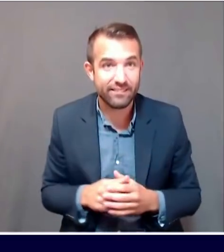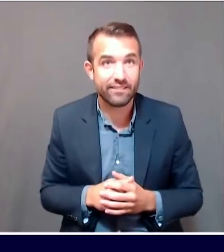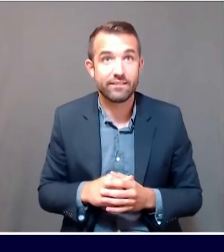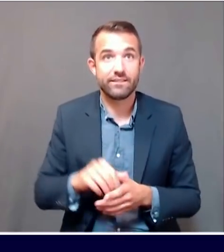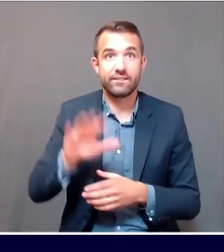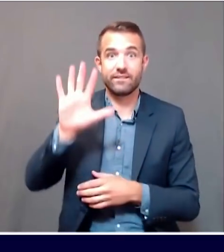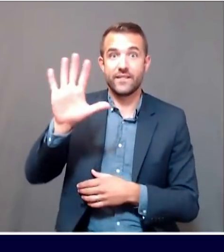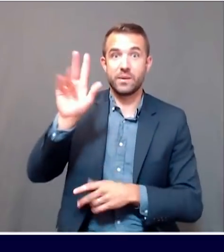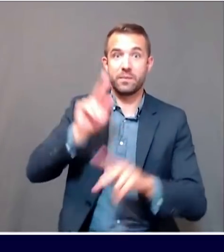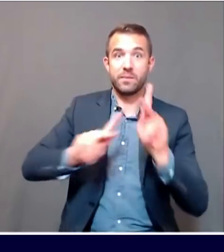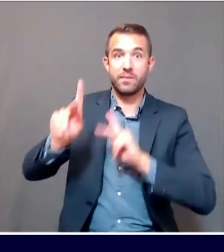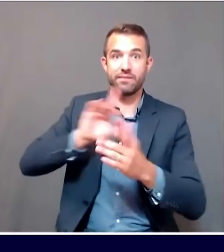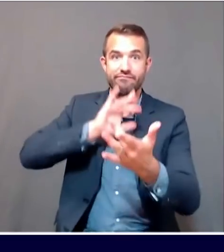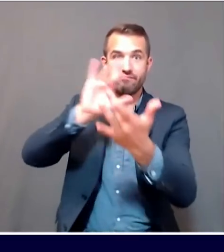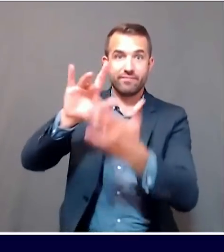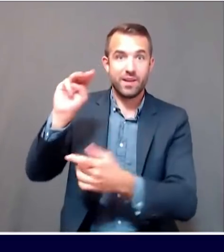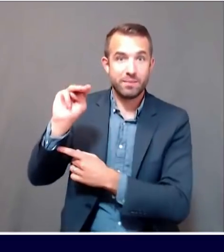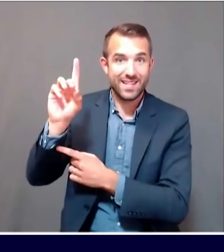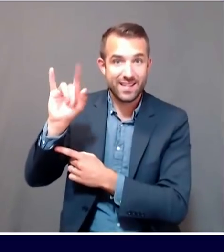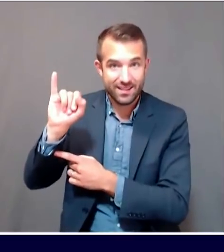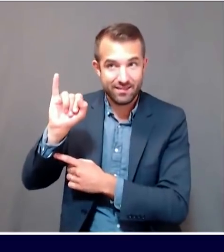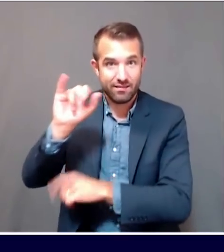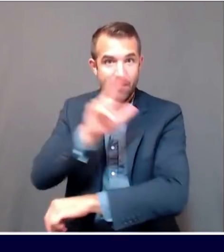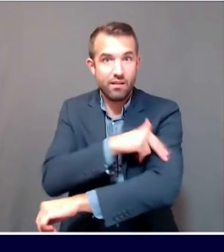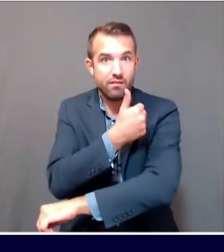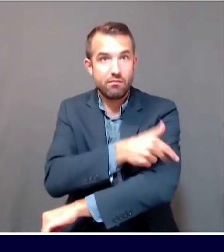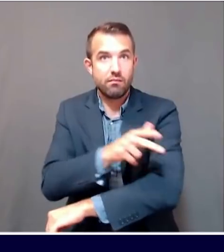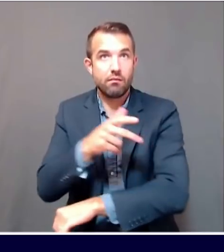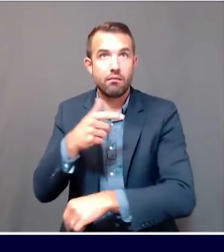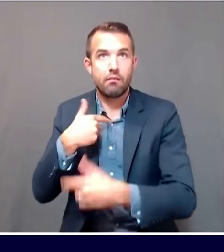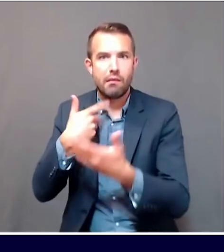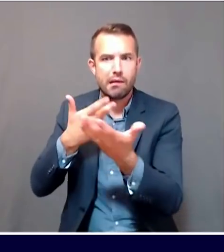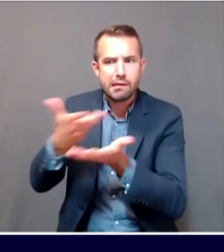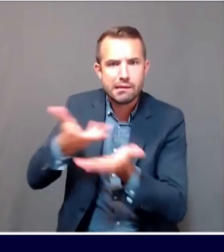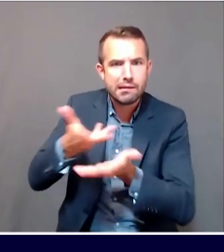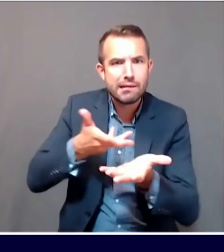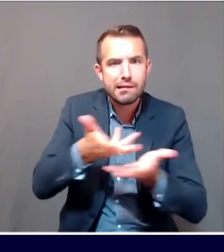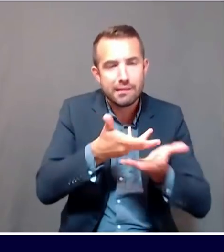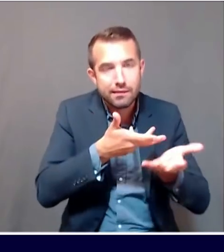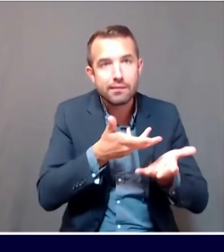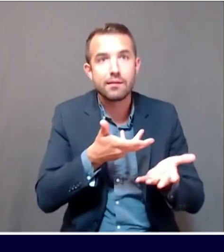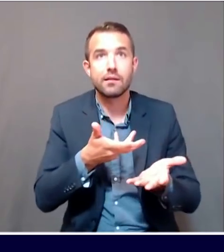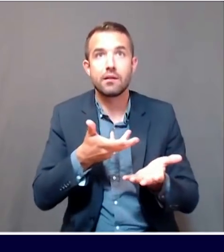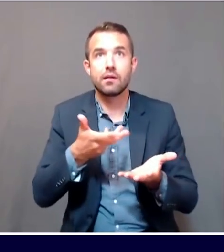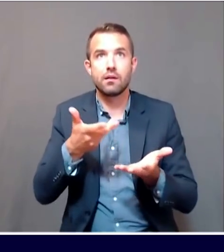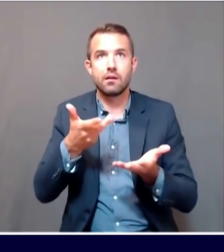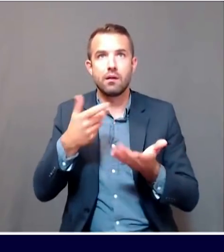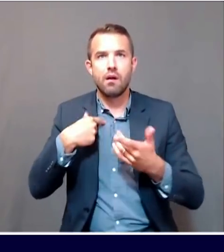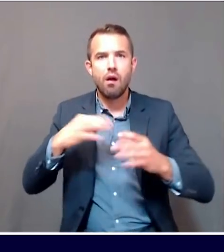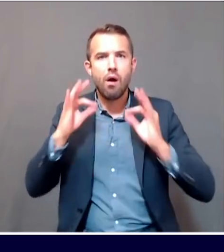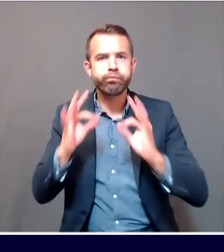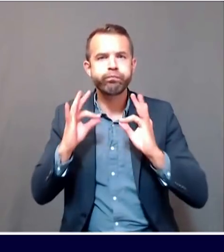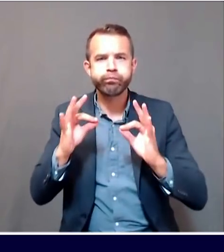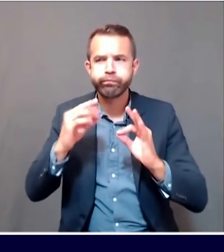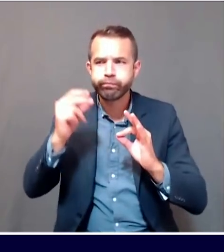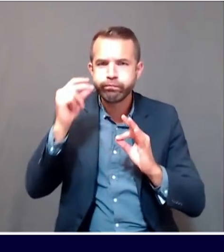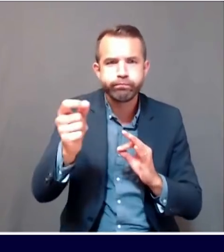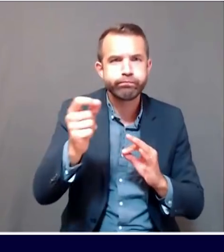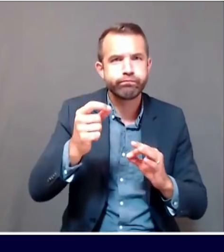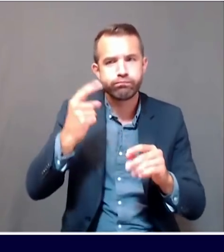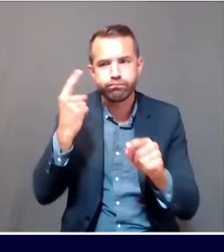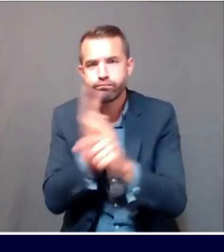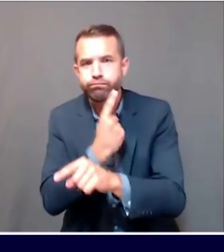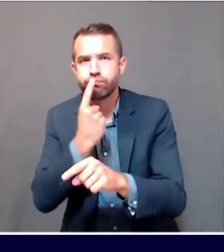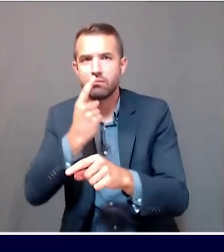And I commend MDI Hospital for providing those individuals with prompt, accurate public health guidance. These are not